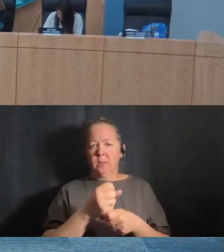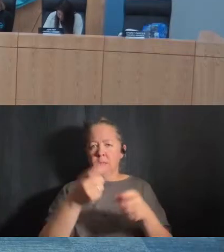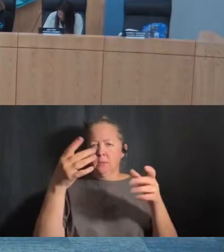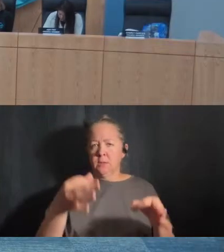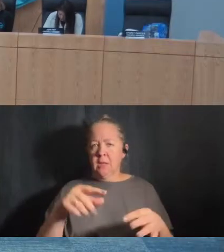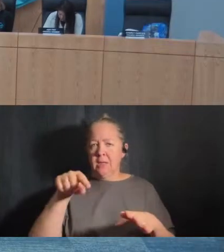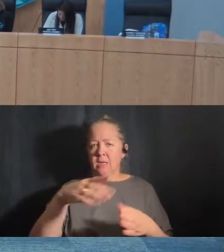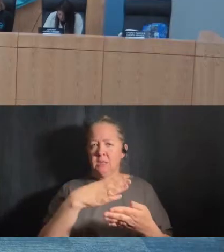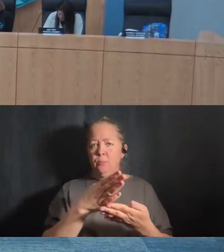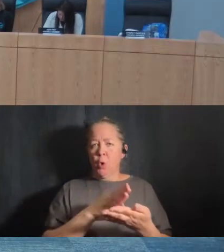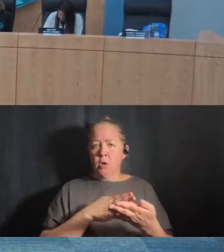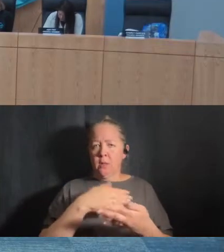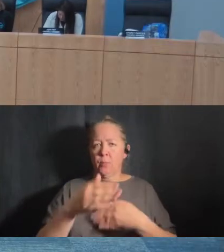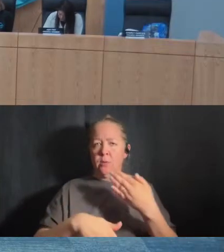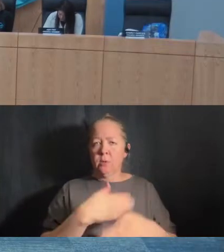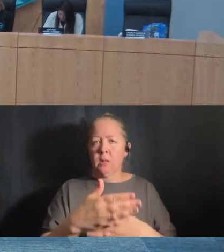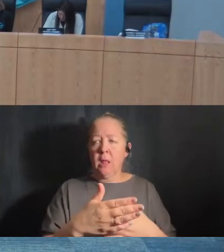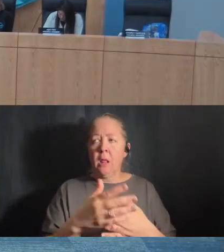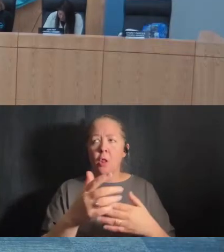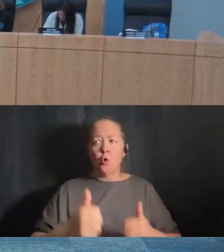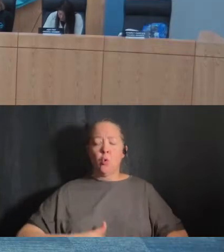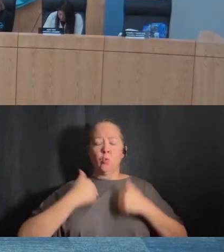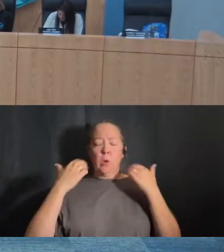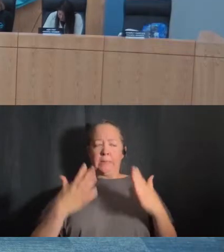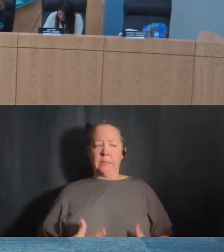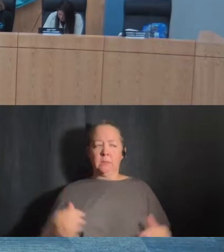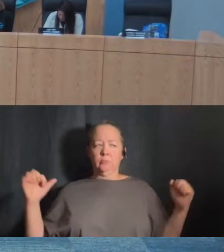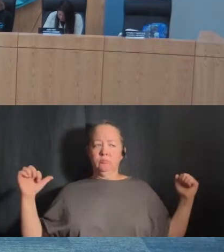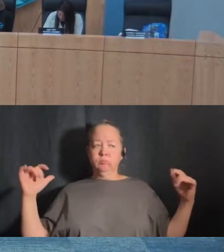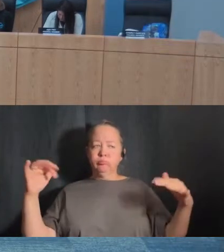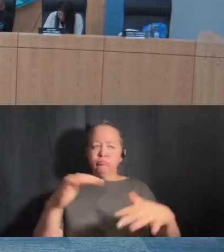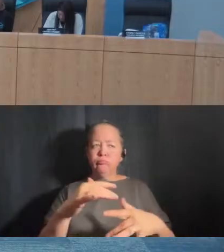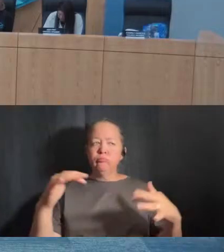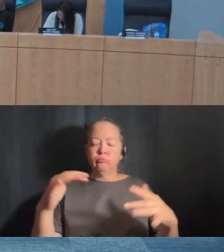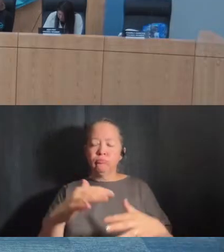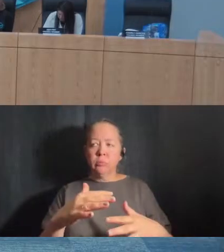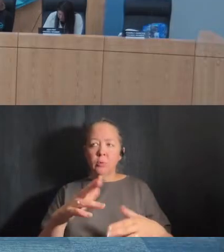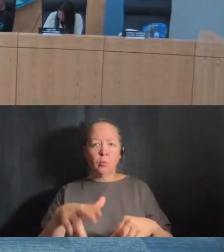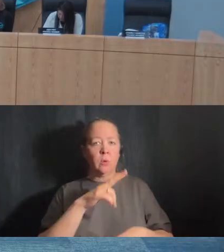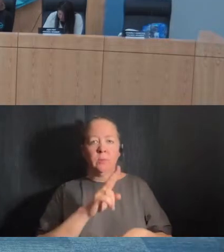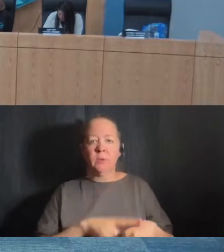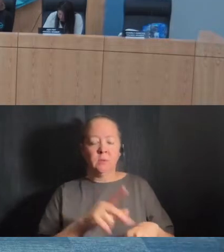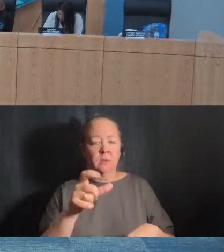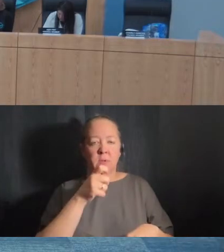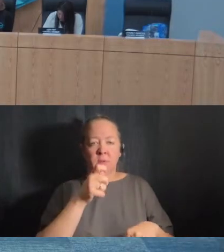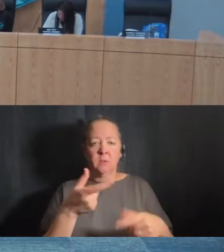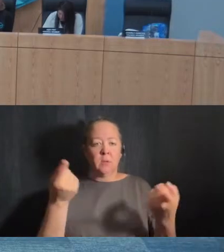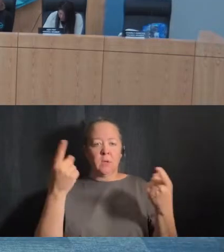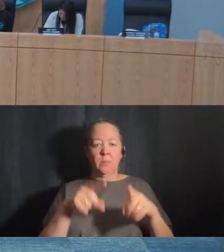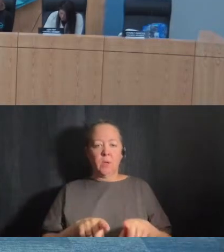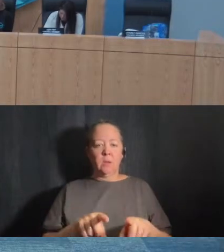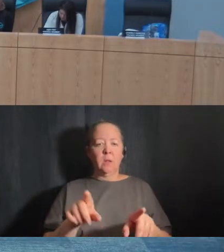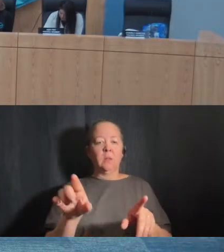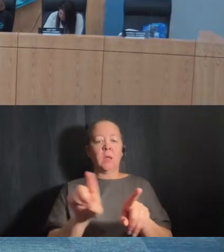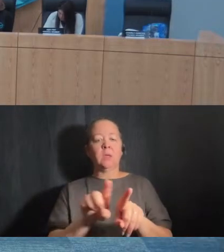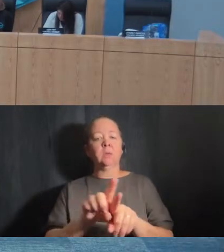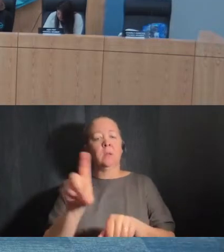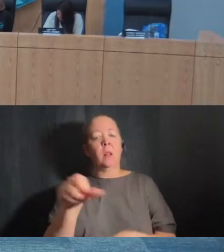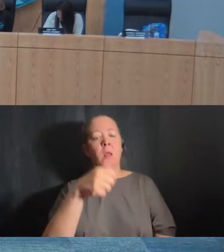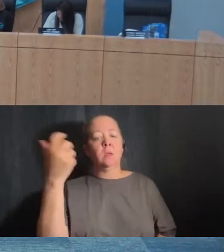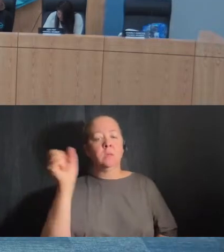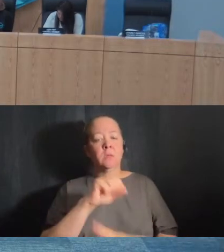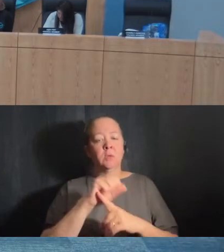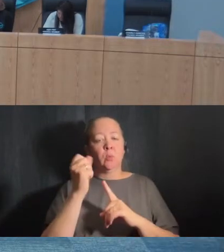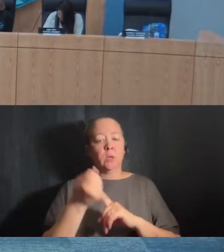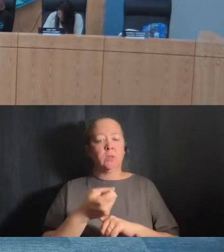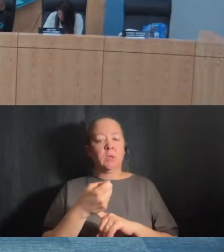droves. This normally doesn't happen, just like another situation happened, and we voted on that.